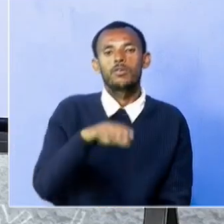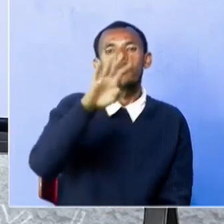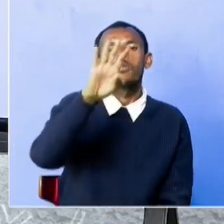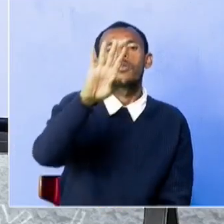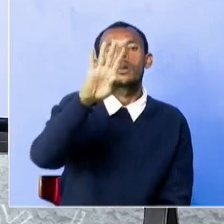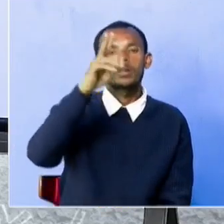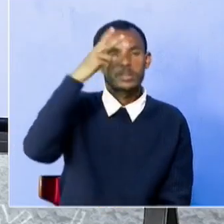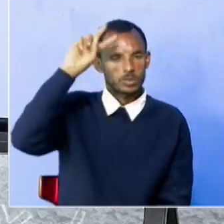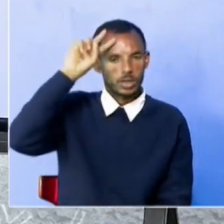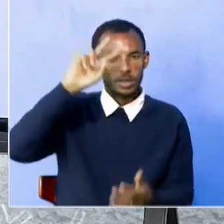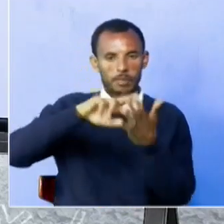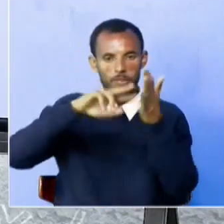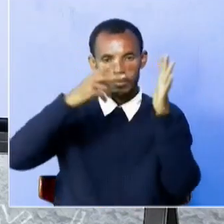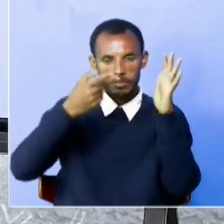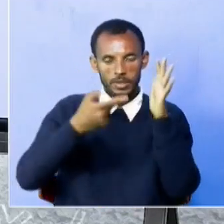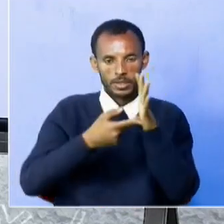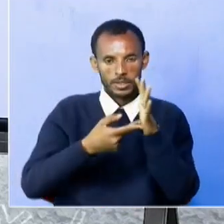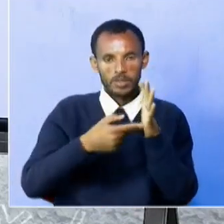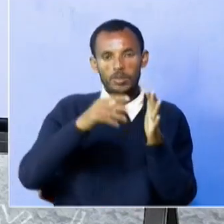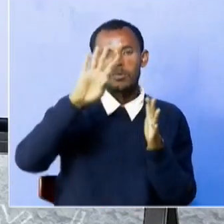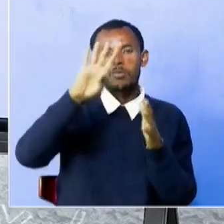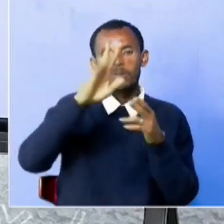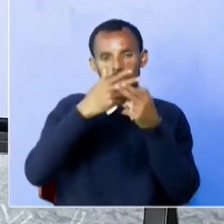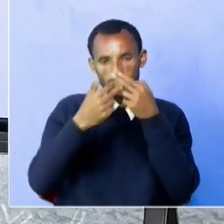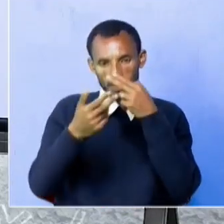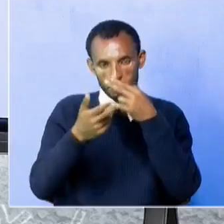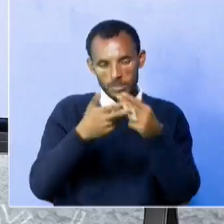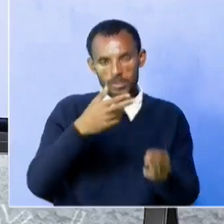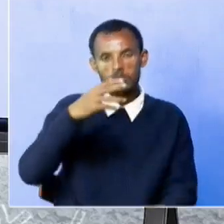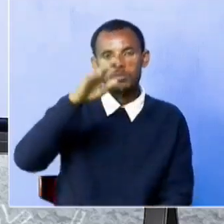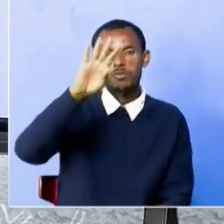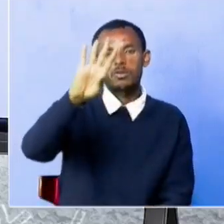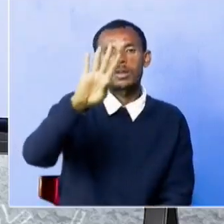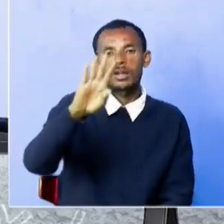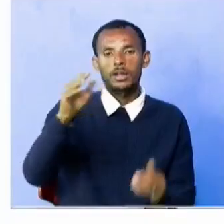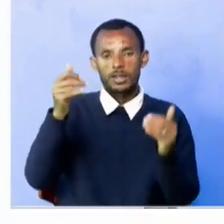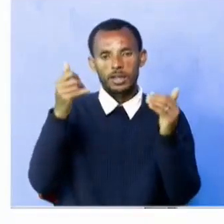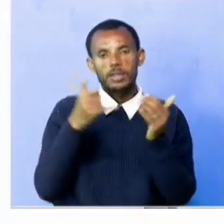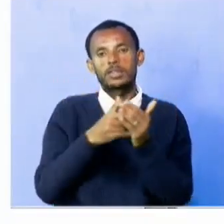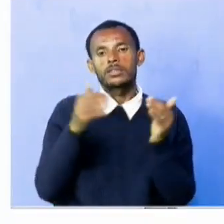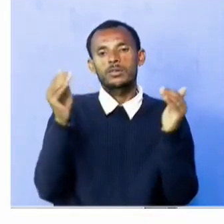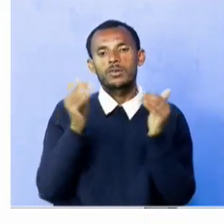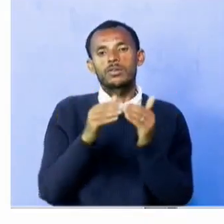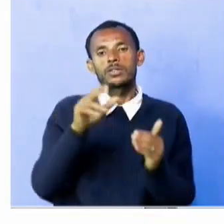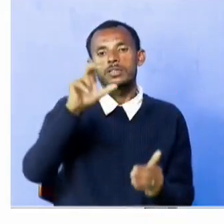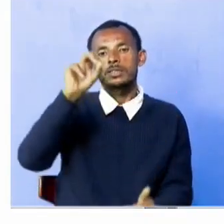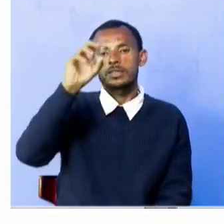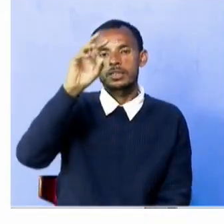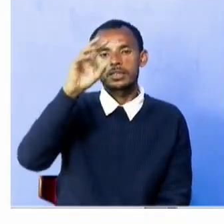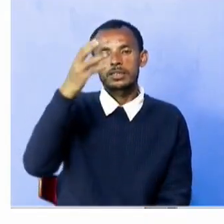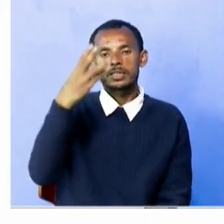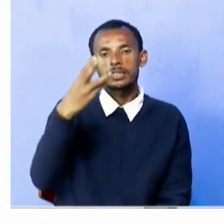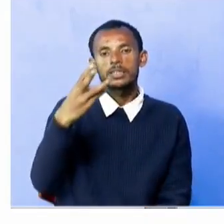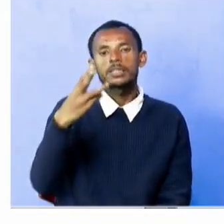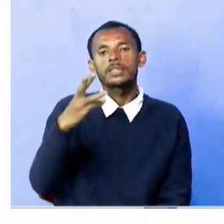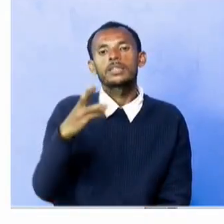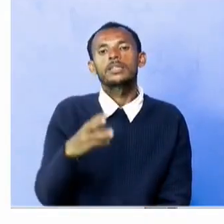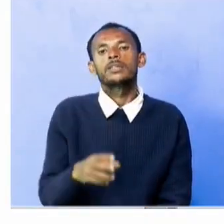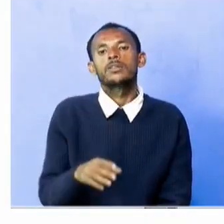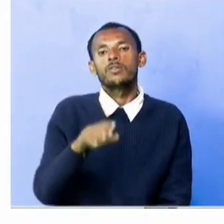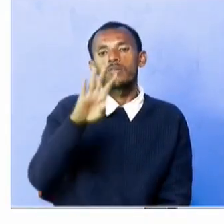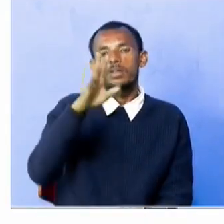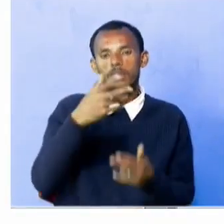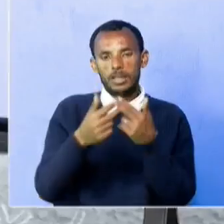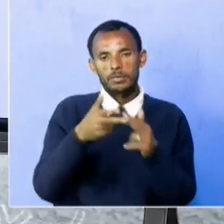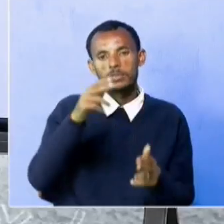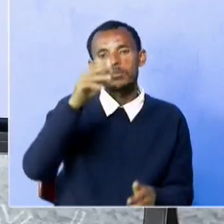4 square means 4 times 4, so it becomes 16 centimeter square. Okay, 4 centimeter